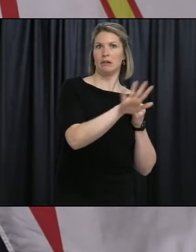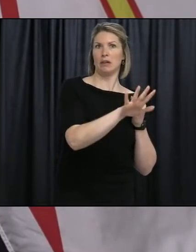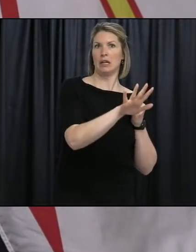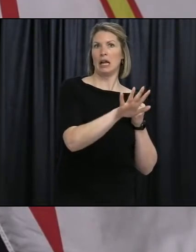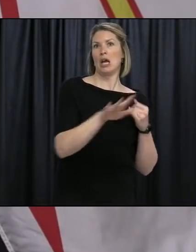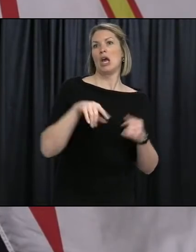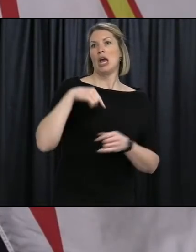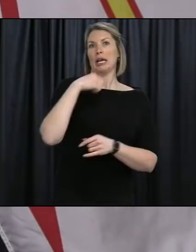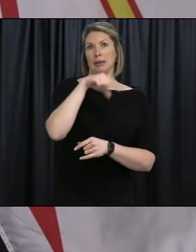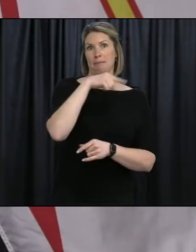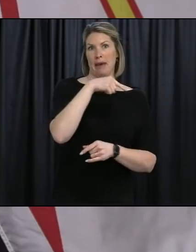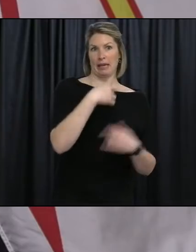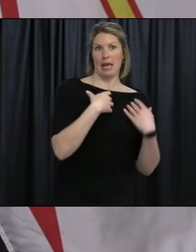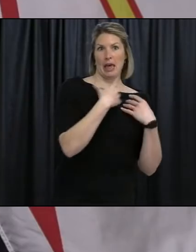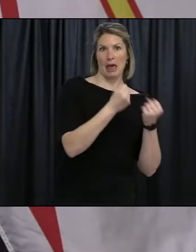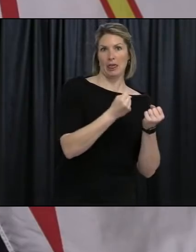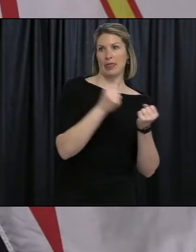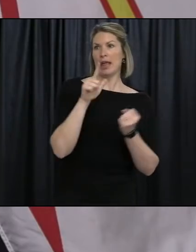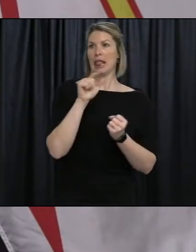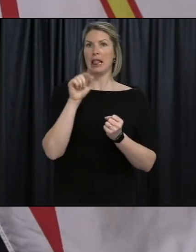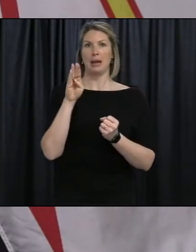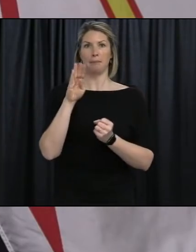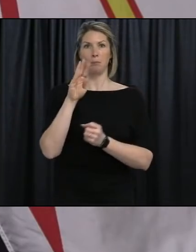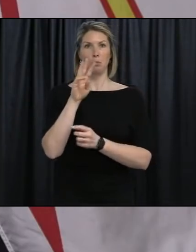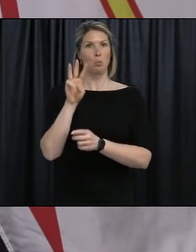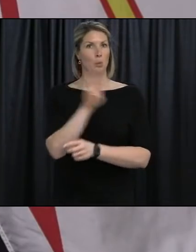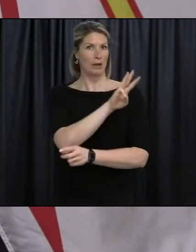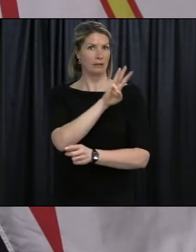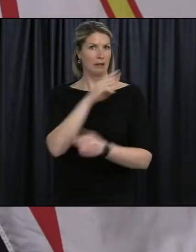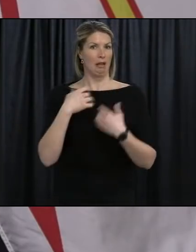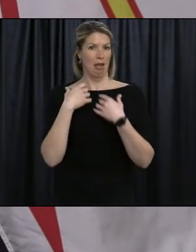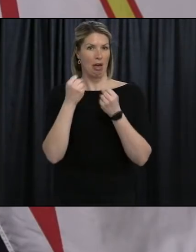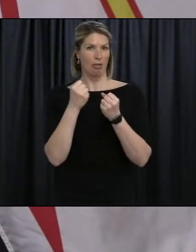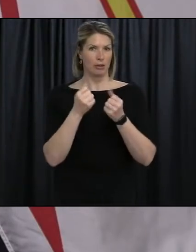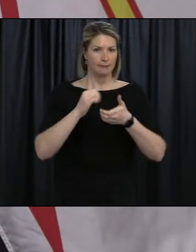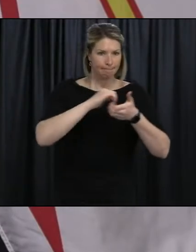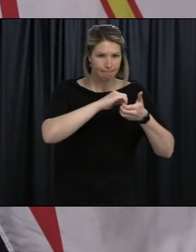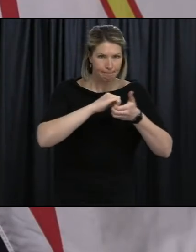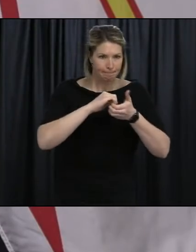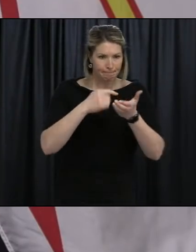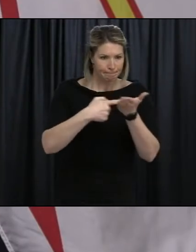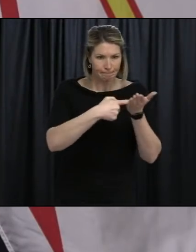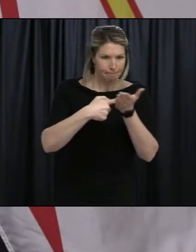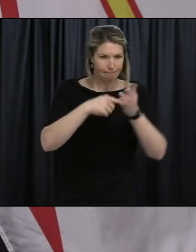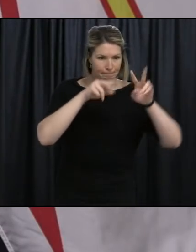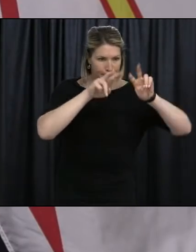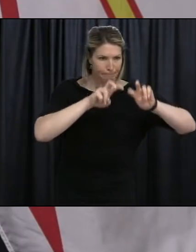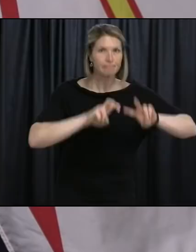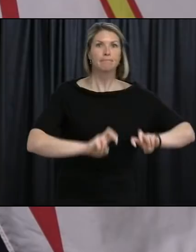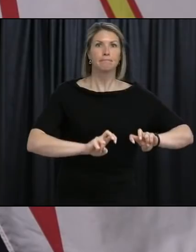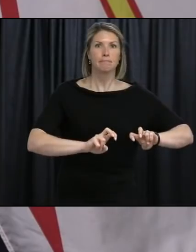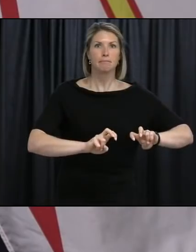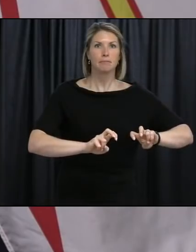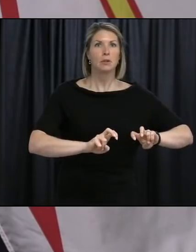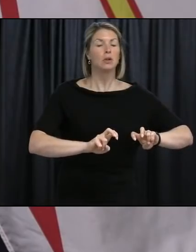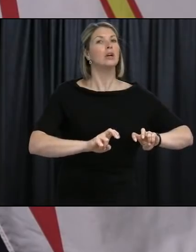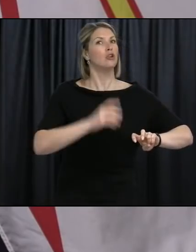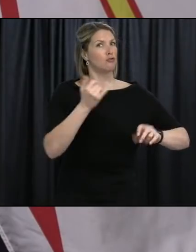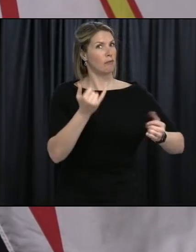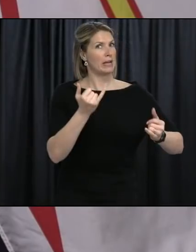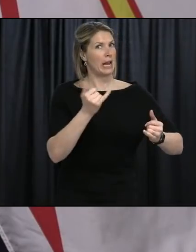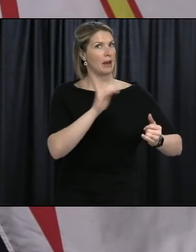working with Quebec health officials and monitoring the situation closely. Public health assessment deems the risk to the community is